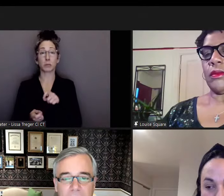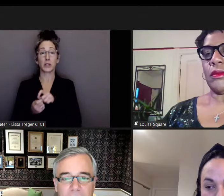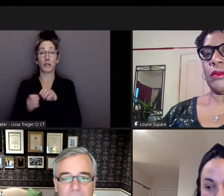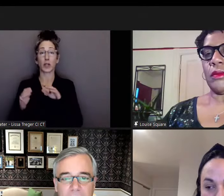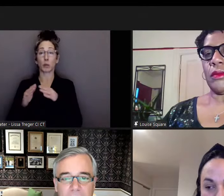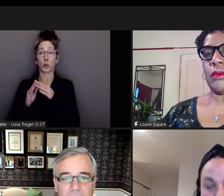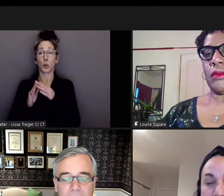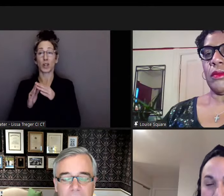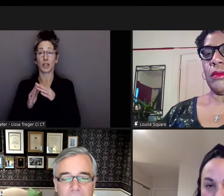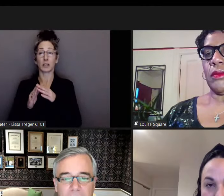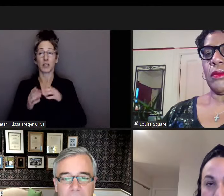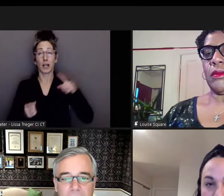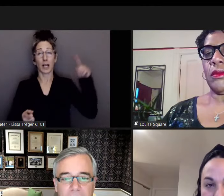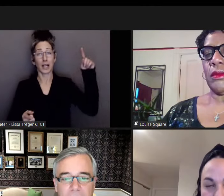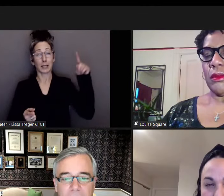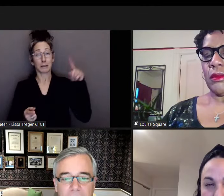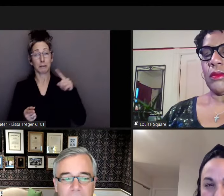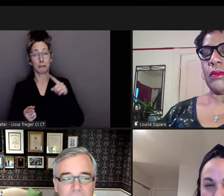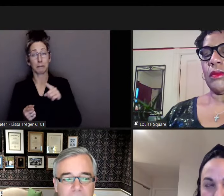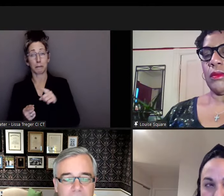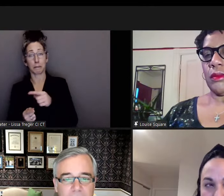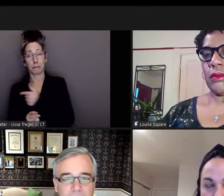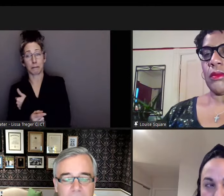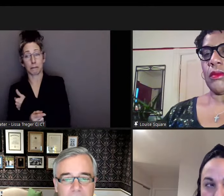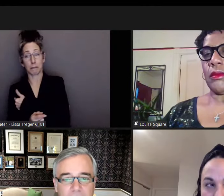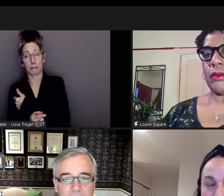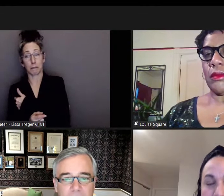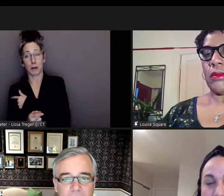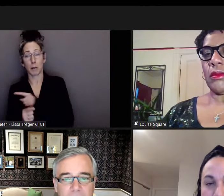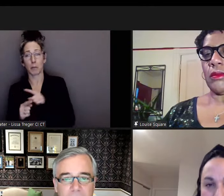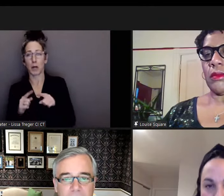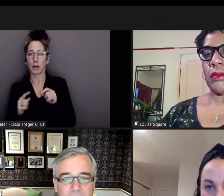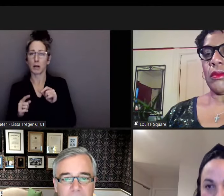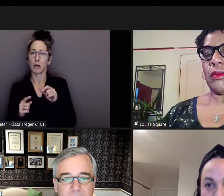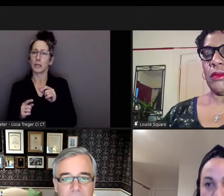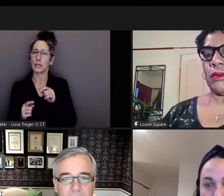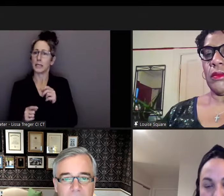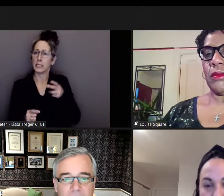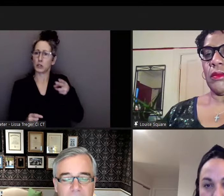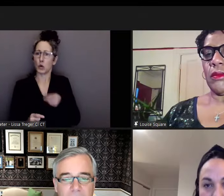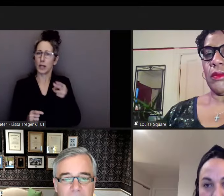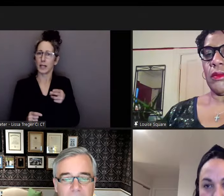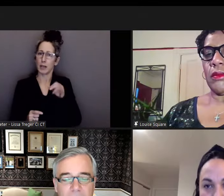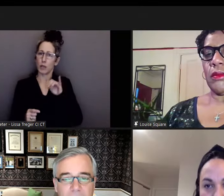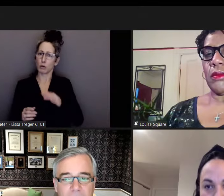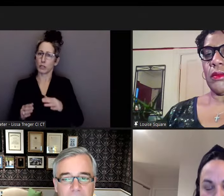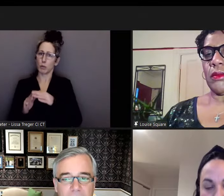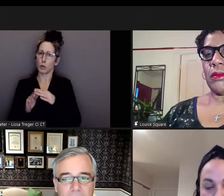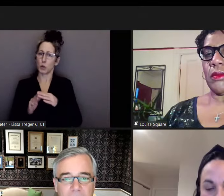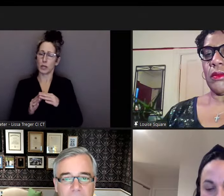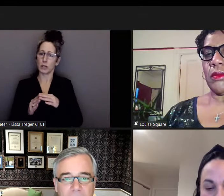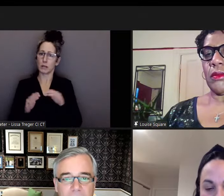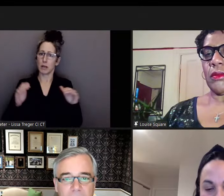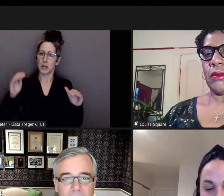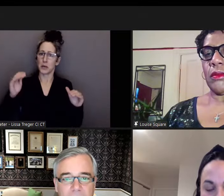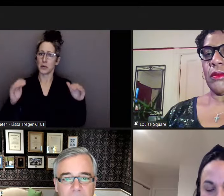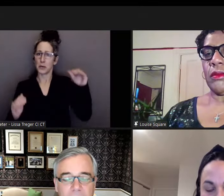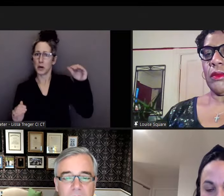vaccine hesitancy, when in fact there are historical harms within those communities and a continued lack of supply?